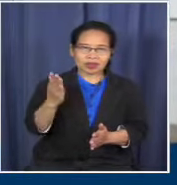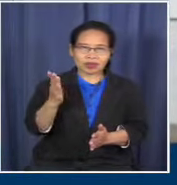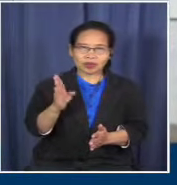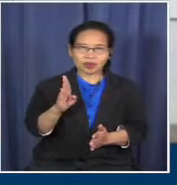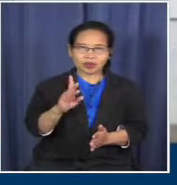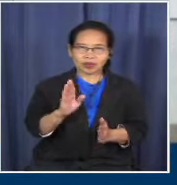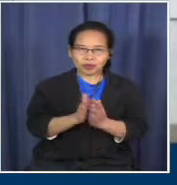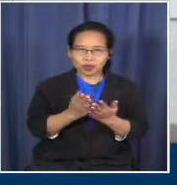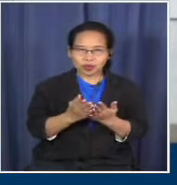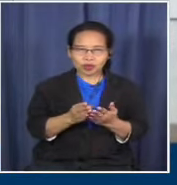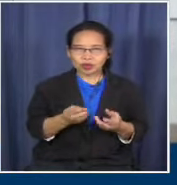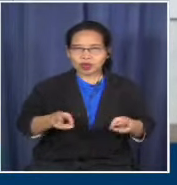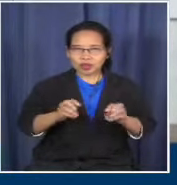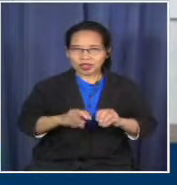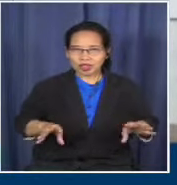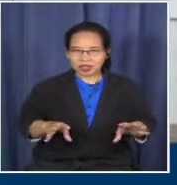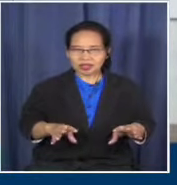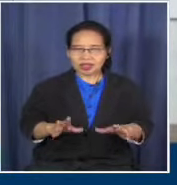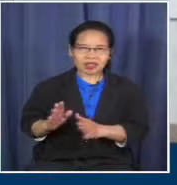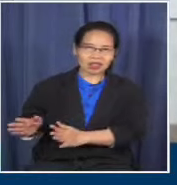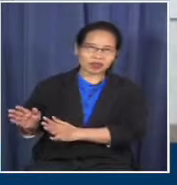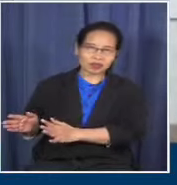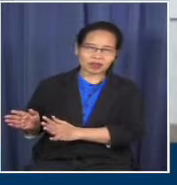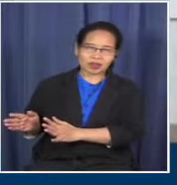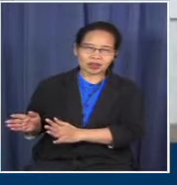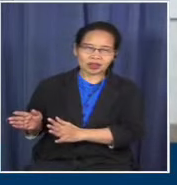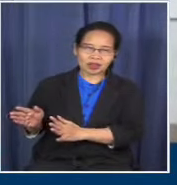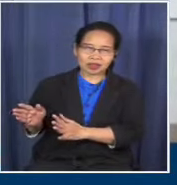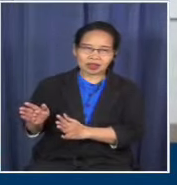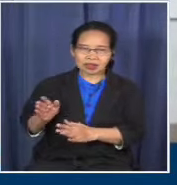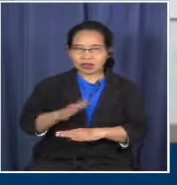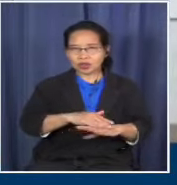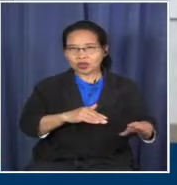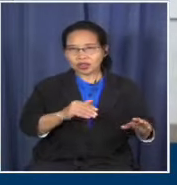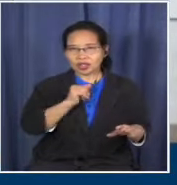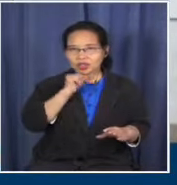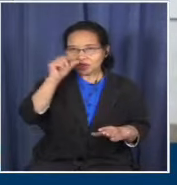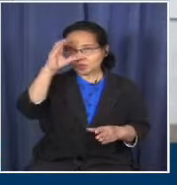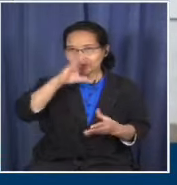They say it's a very outdated book.